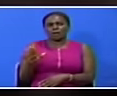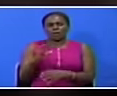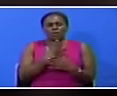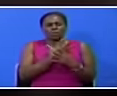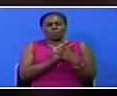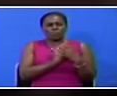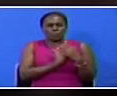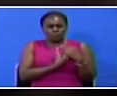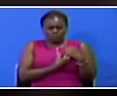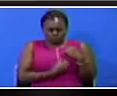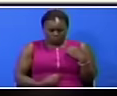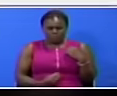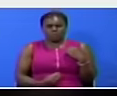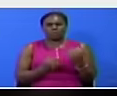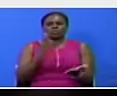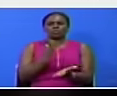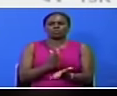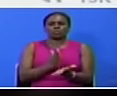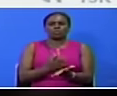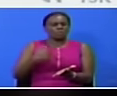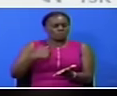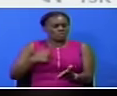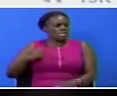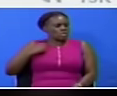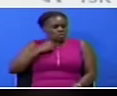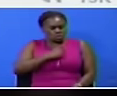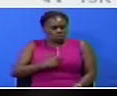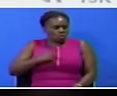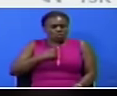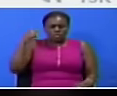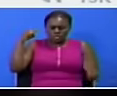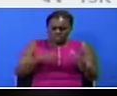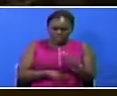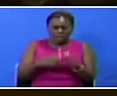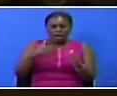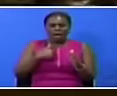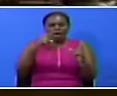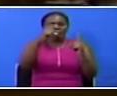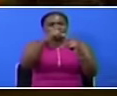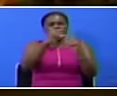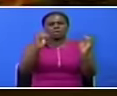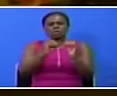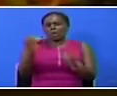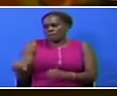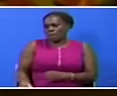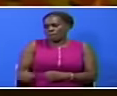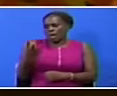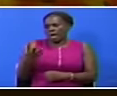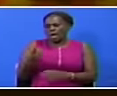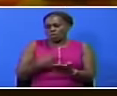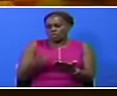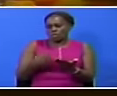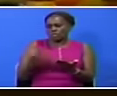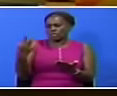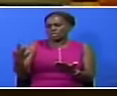from the bottom of my heart. I'm so, so sorry. I don't have words." The attack came less than 3 weeks